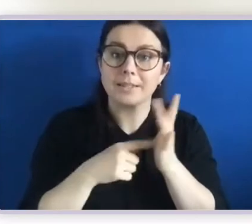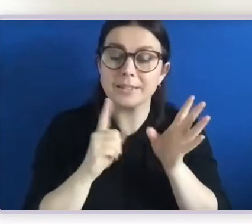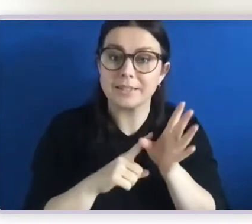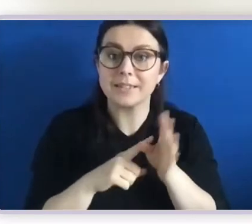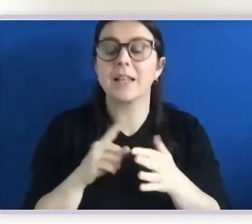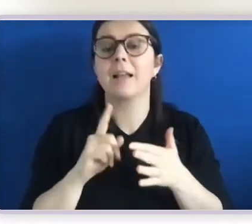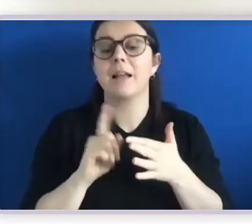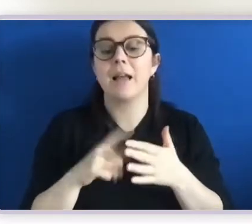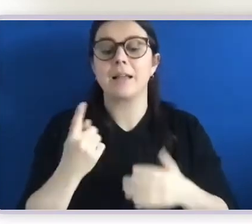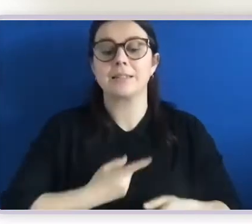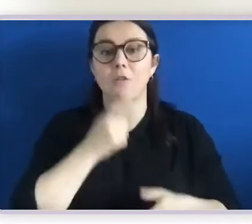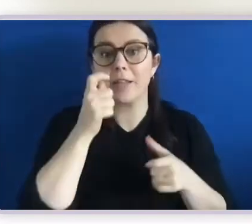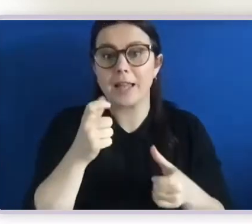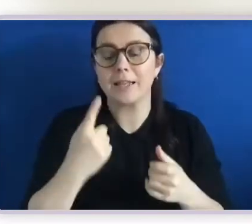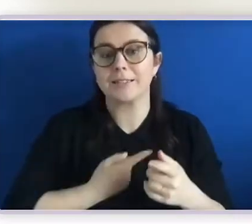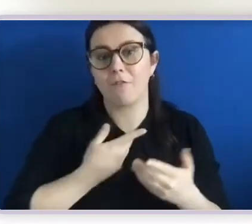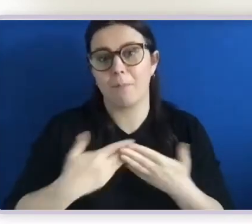self-management.